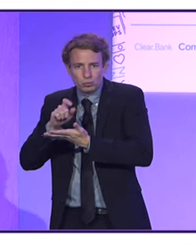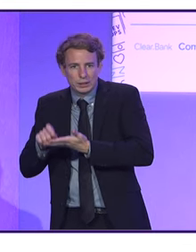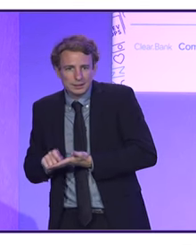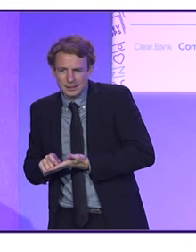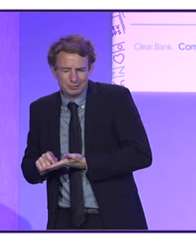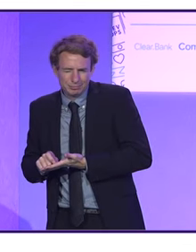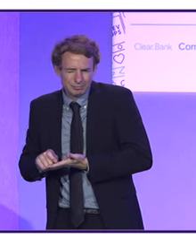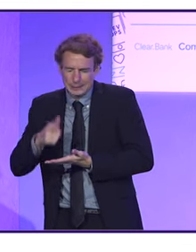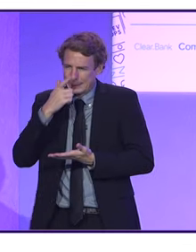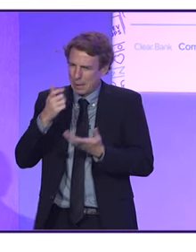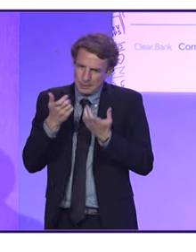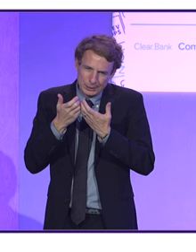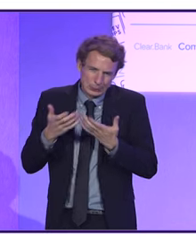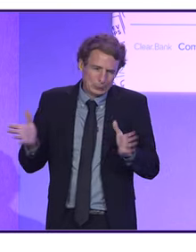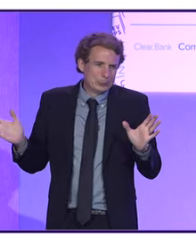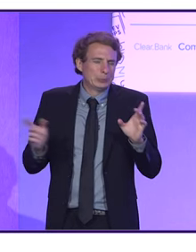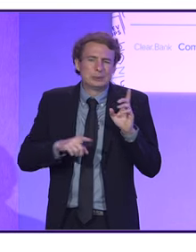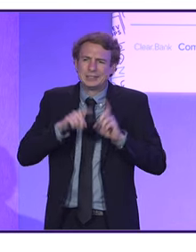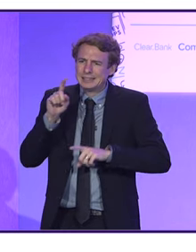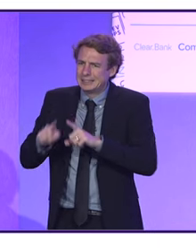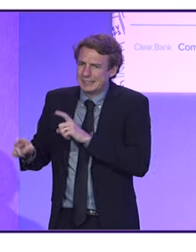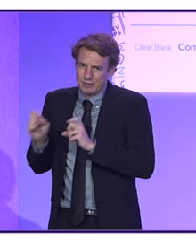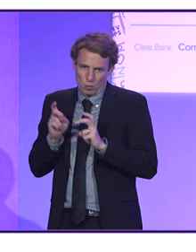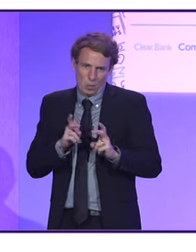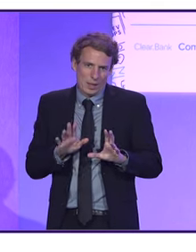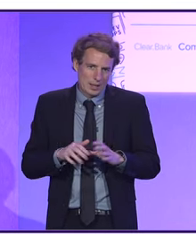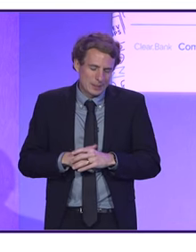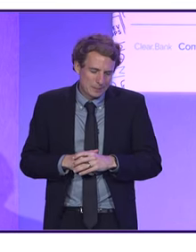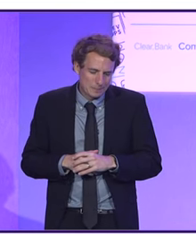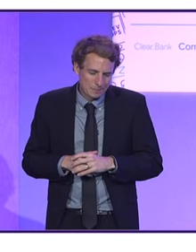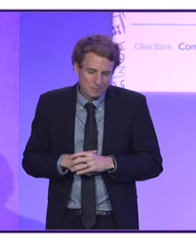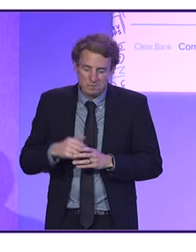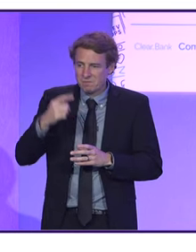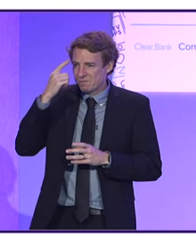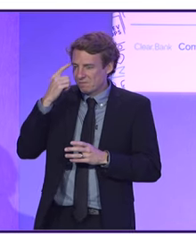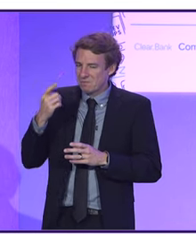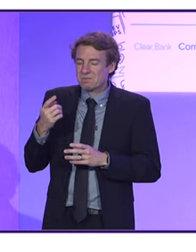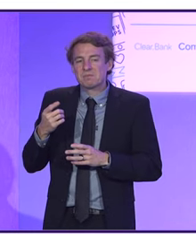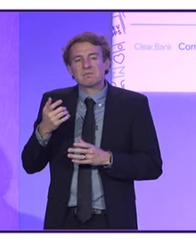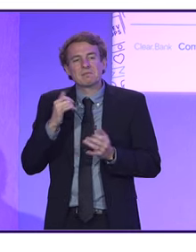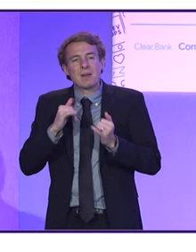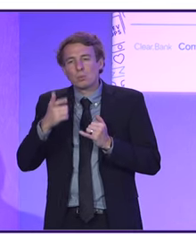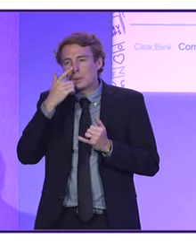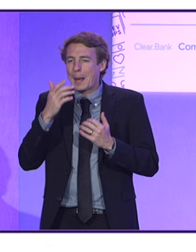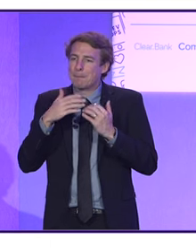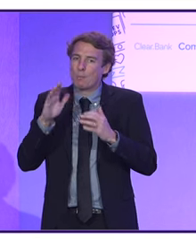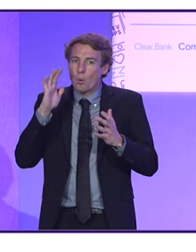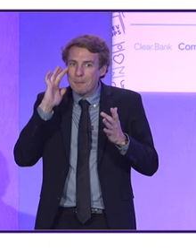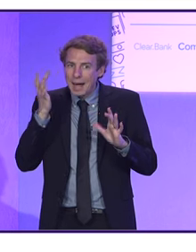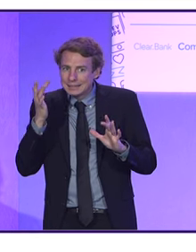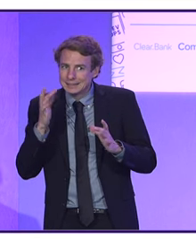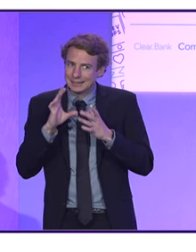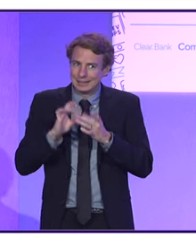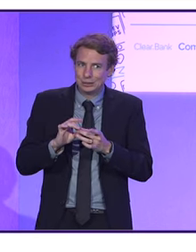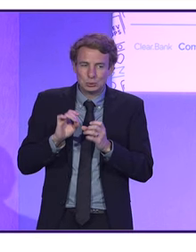possible pathways for feedback to flow through. So I thought, well, let's get a bit more batty about feedback.